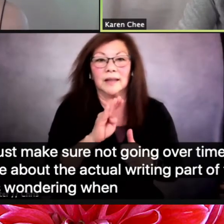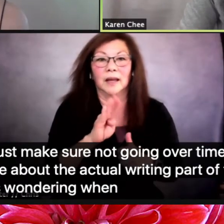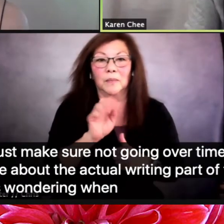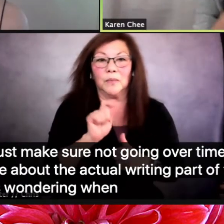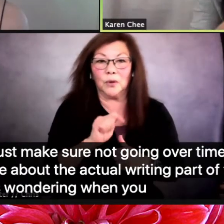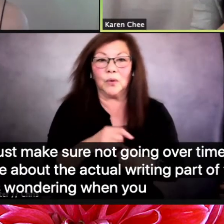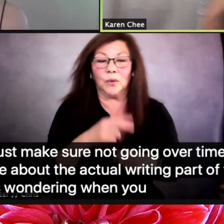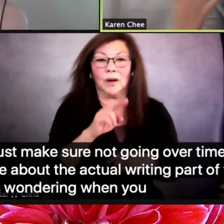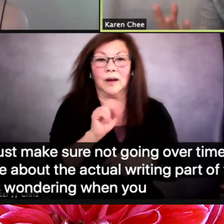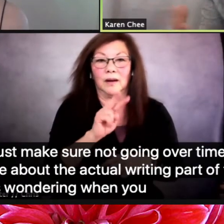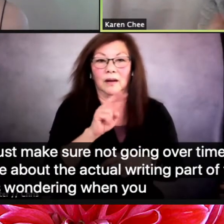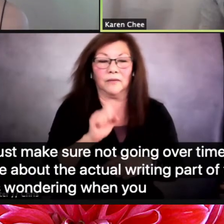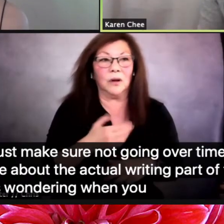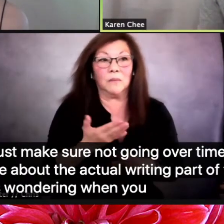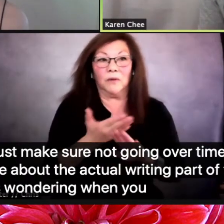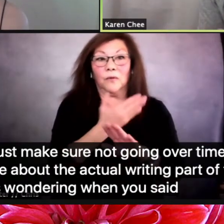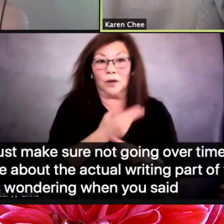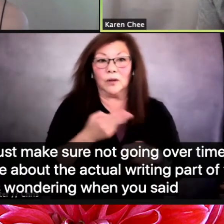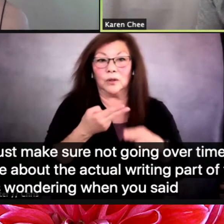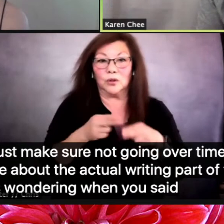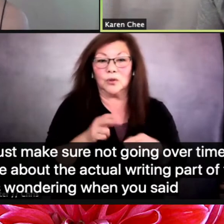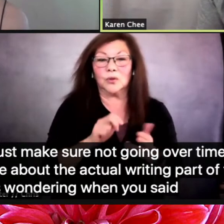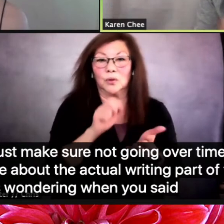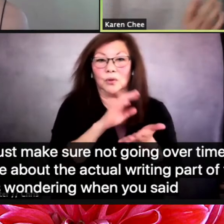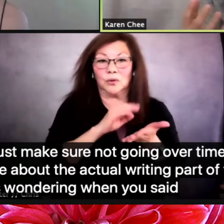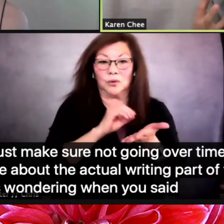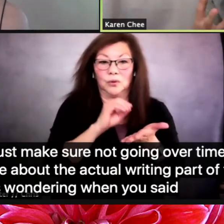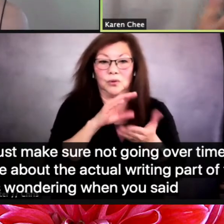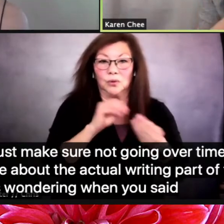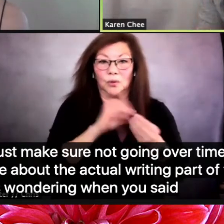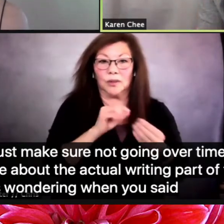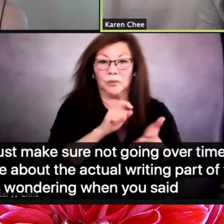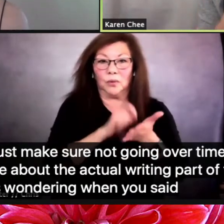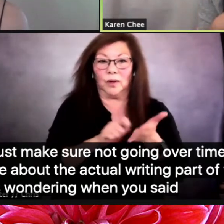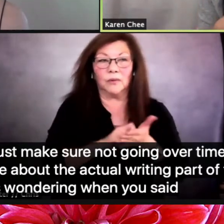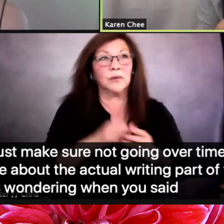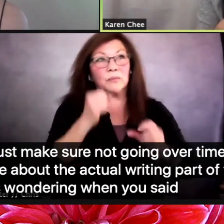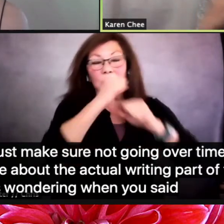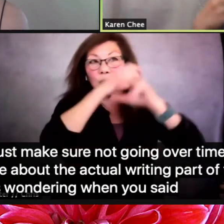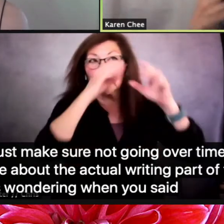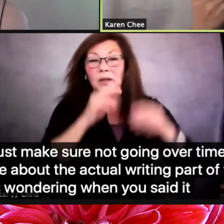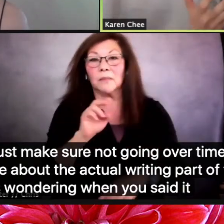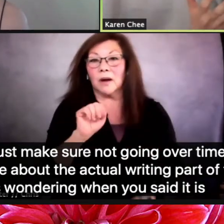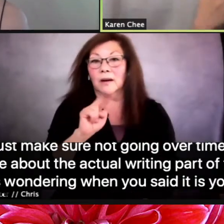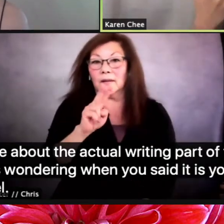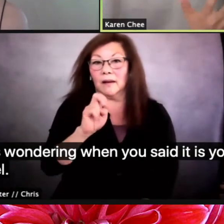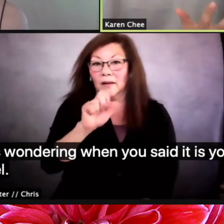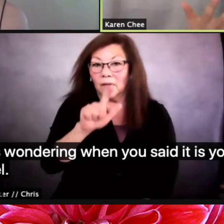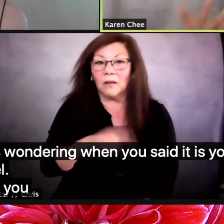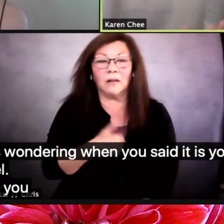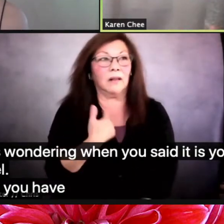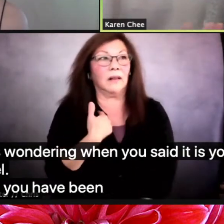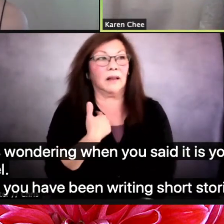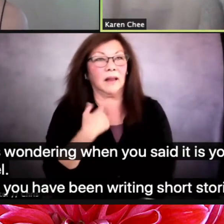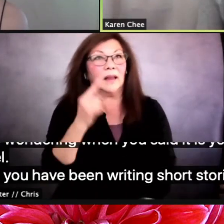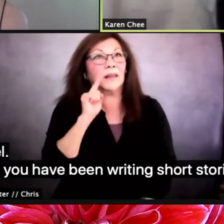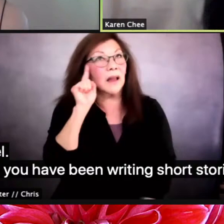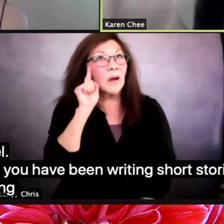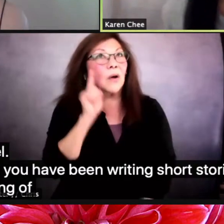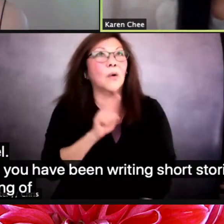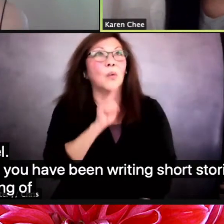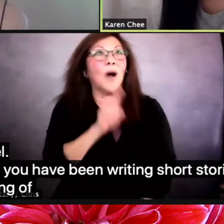short stories. Had you been dreaming of writing a novel for a long time? And at what point did you realize, like, oh man, I'm doing it. Like this is actually